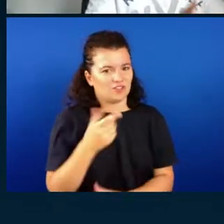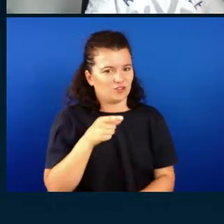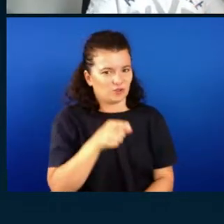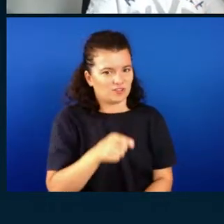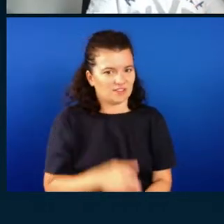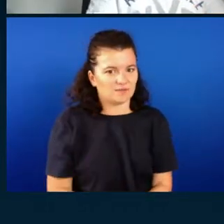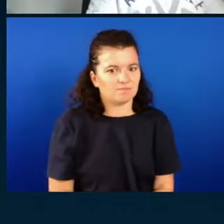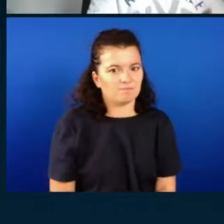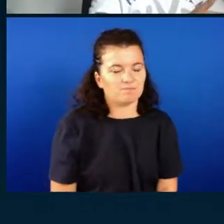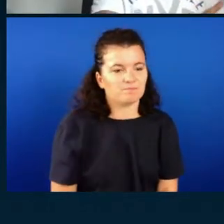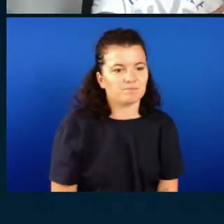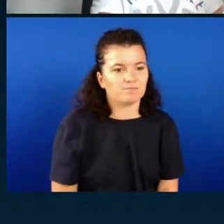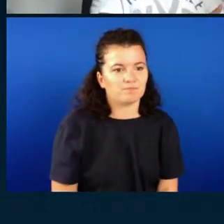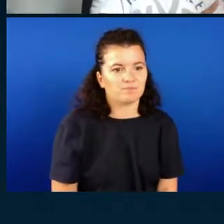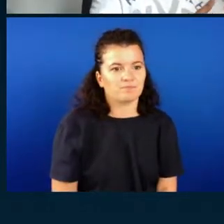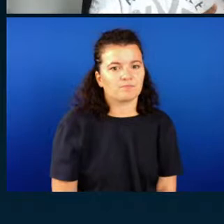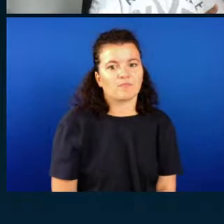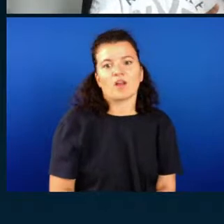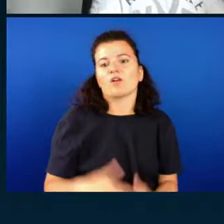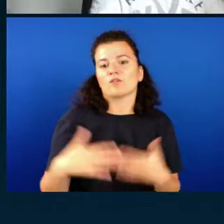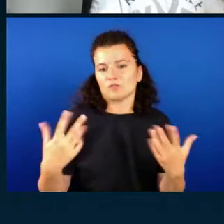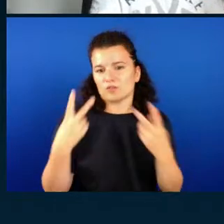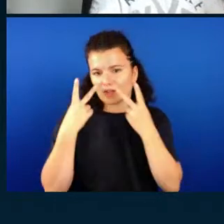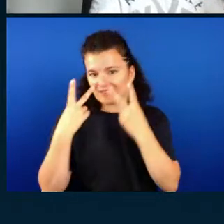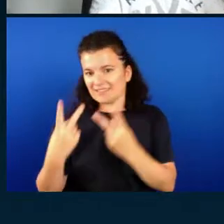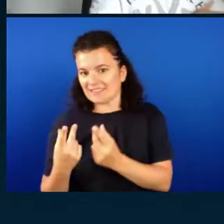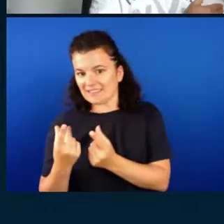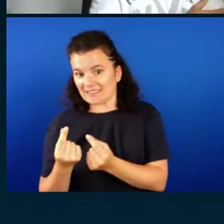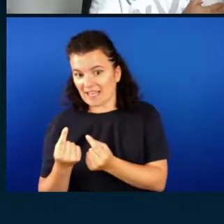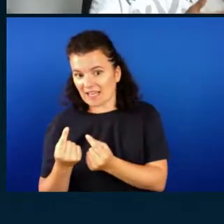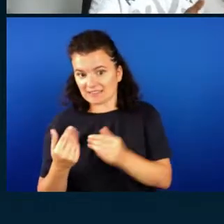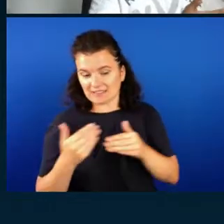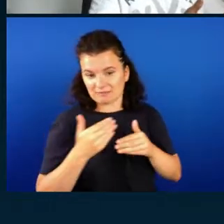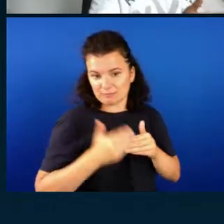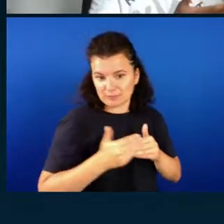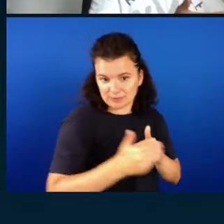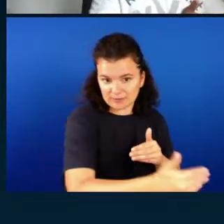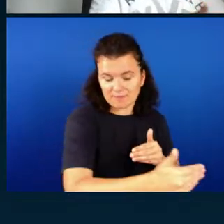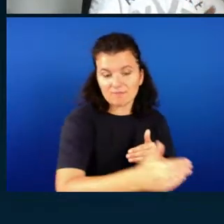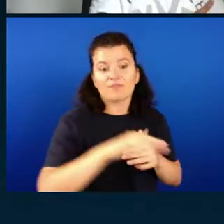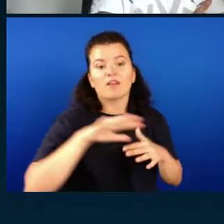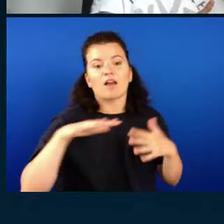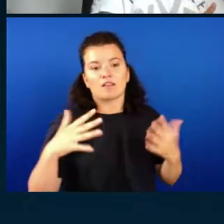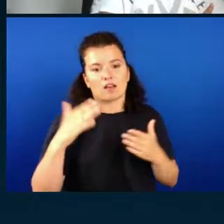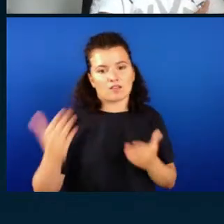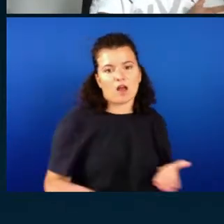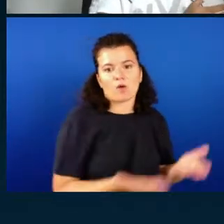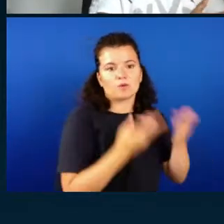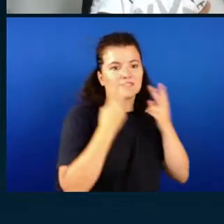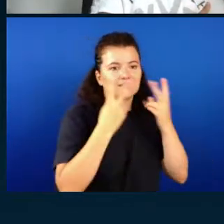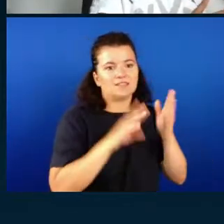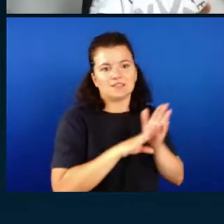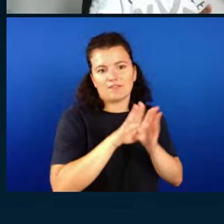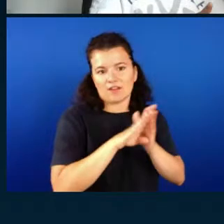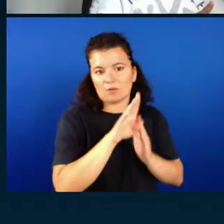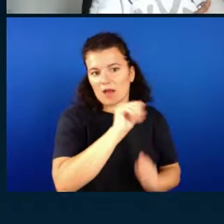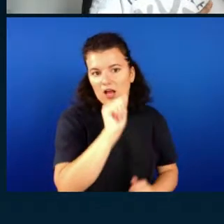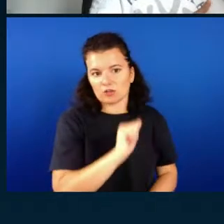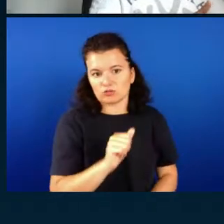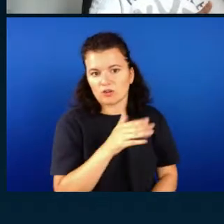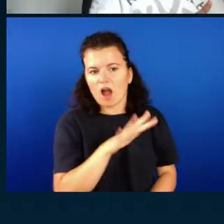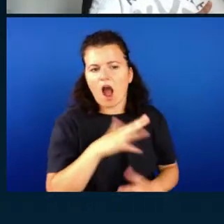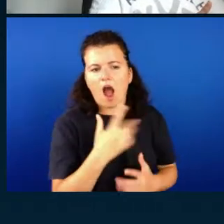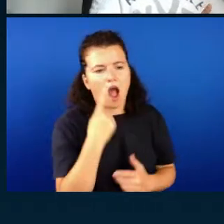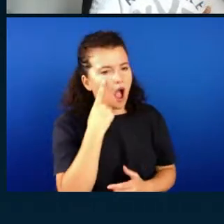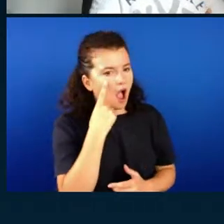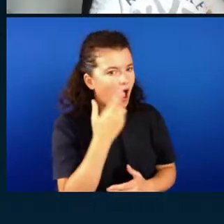so we already seen the task. Now we know the life cycle of it, and how does it look like? So the basic look and